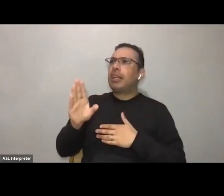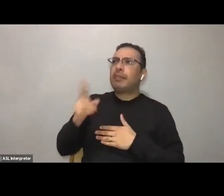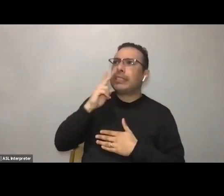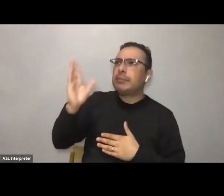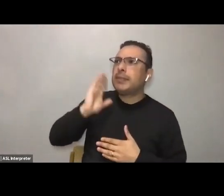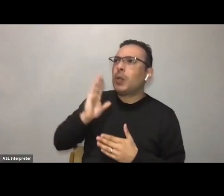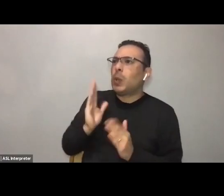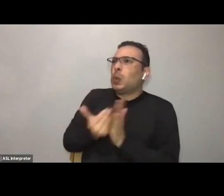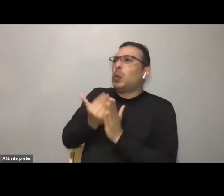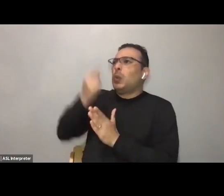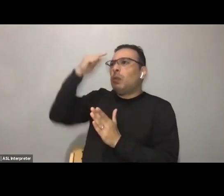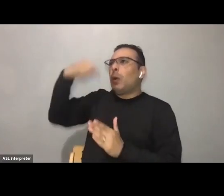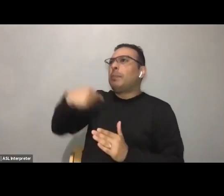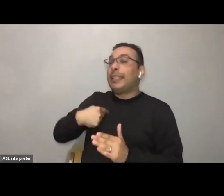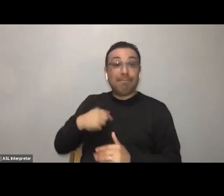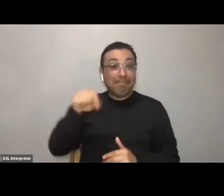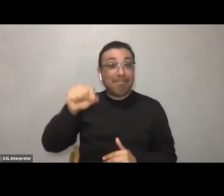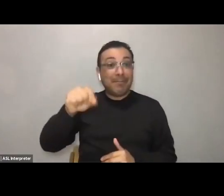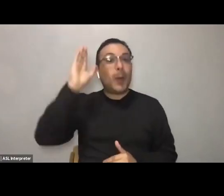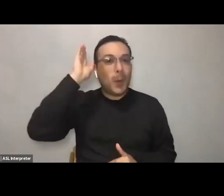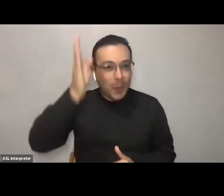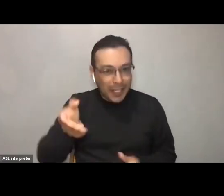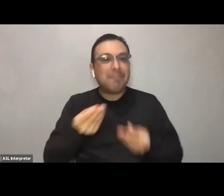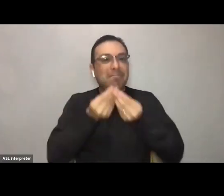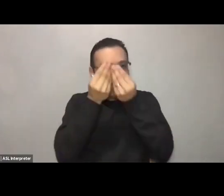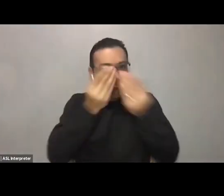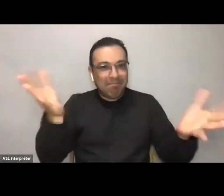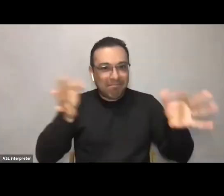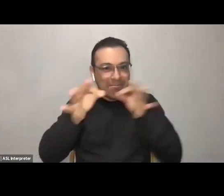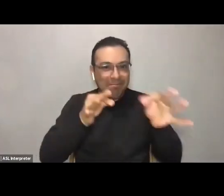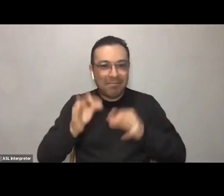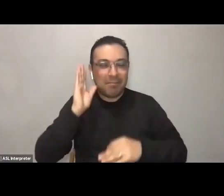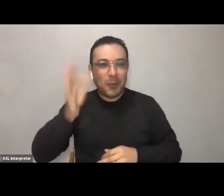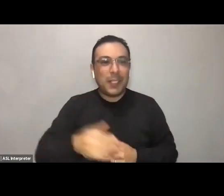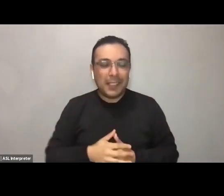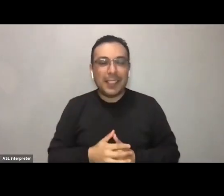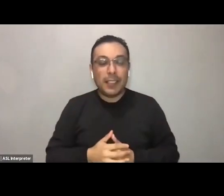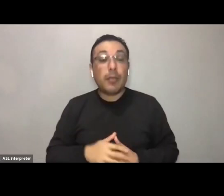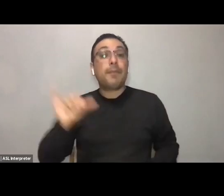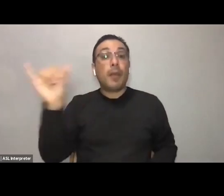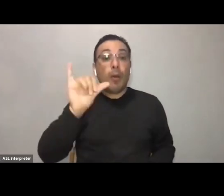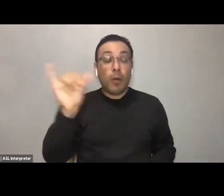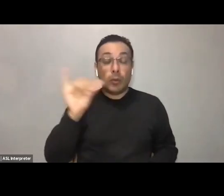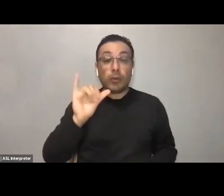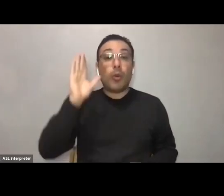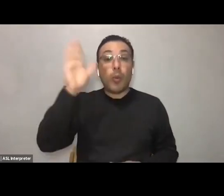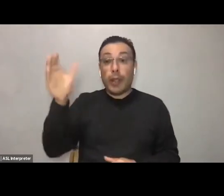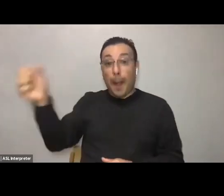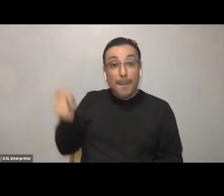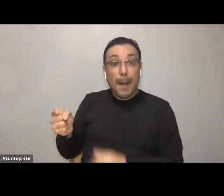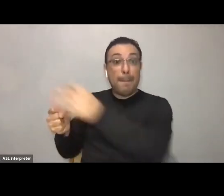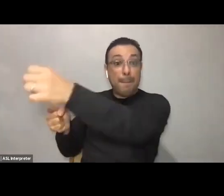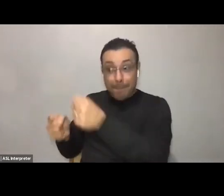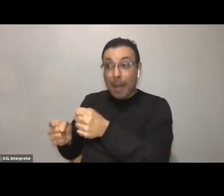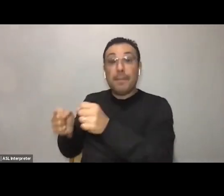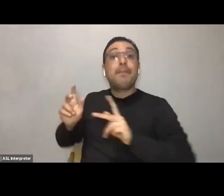today. In addition to all of that information, we're also going to be hearing from and about folks who have been